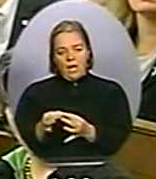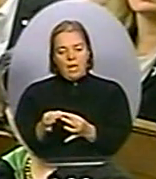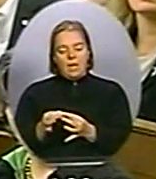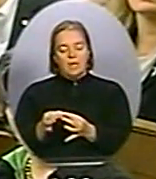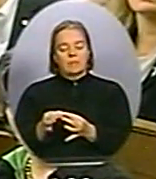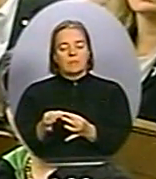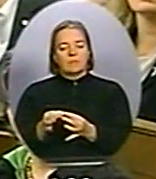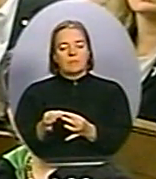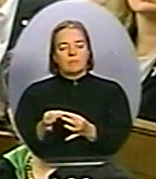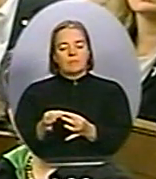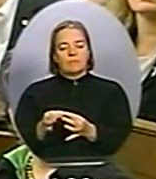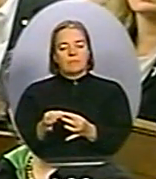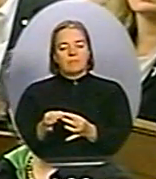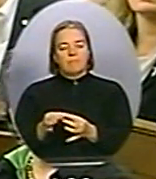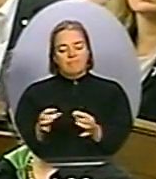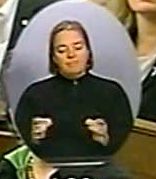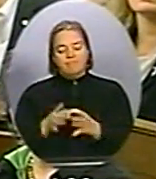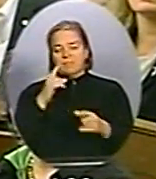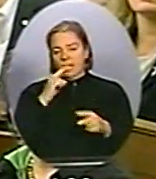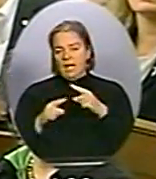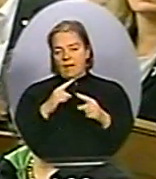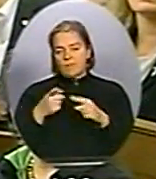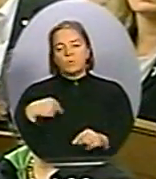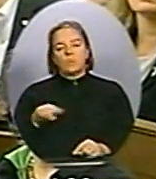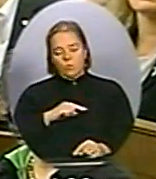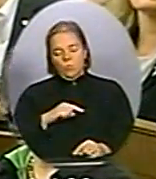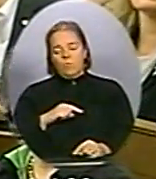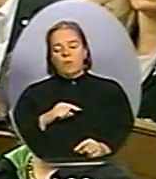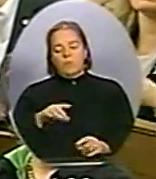nature of the events, action has been taken and he has been removed from the caucus.